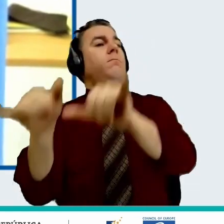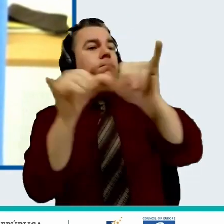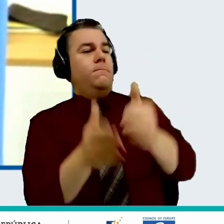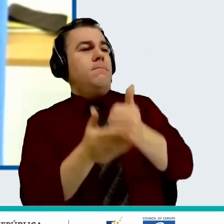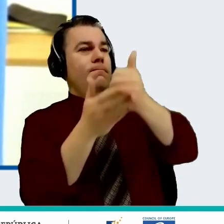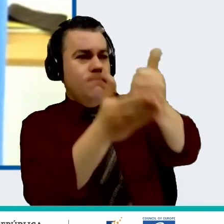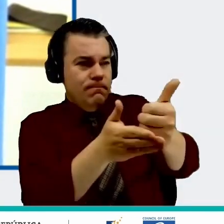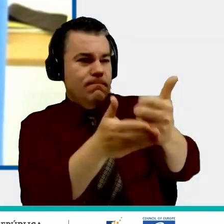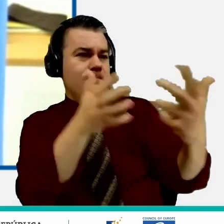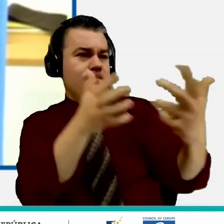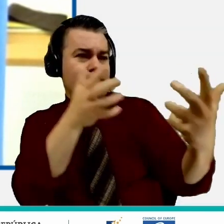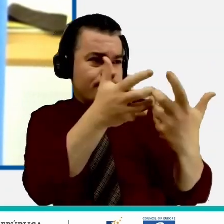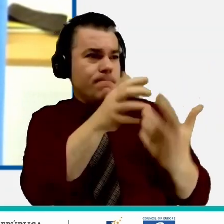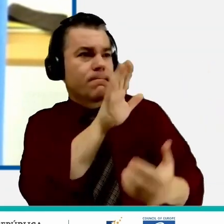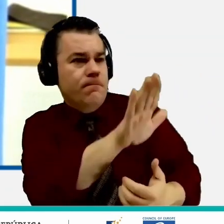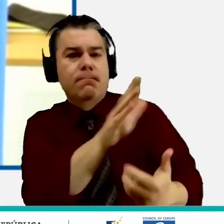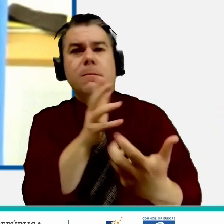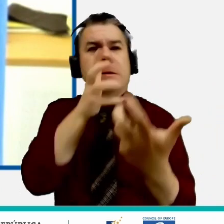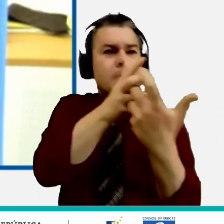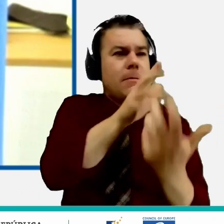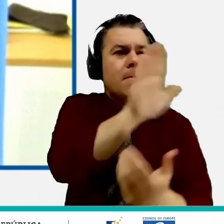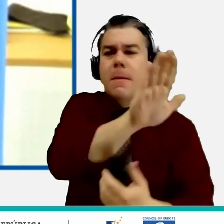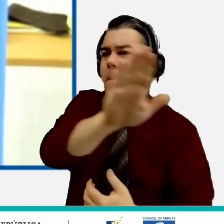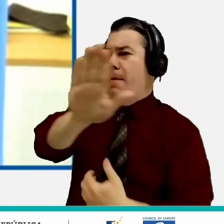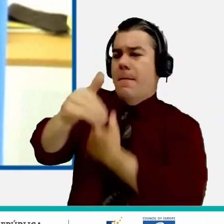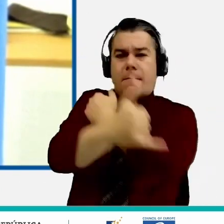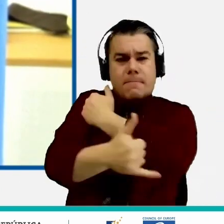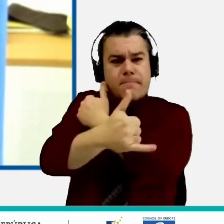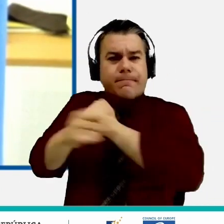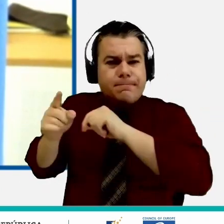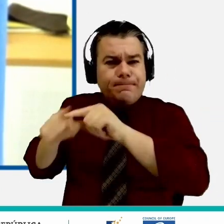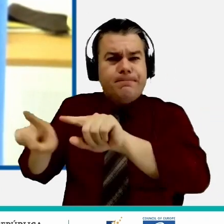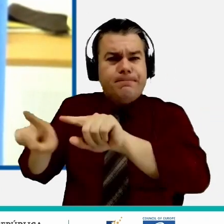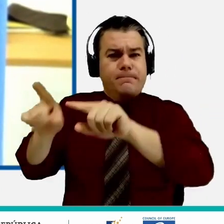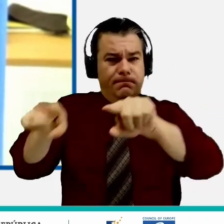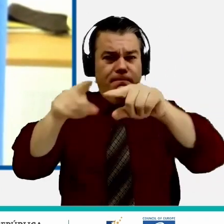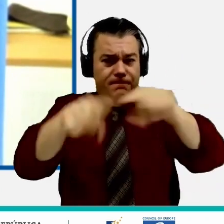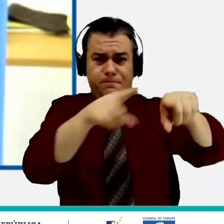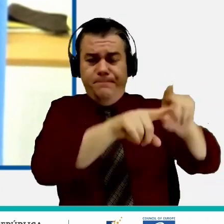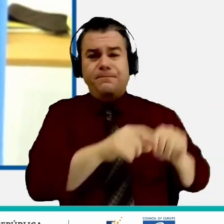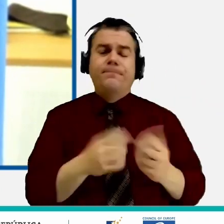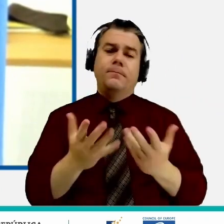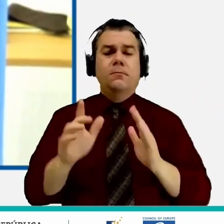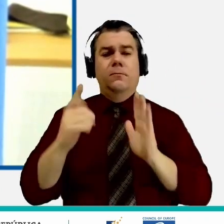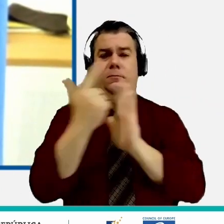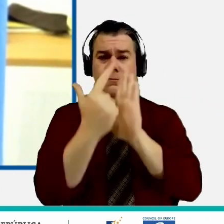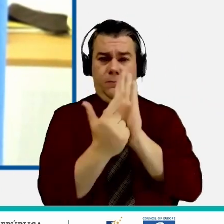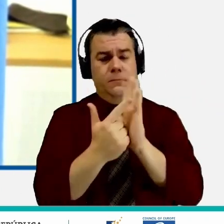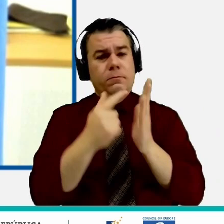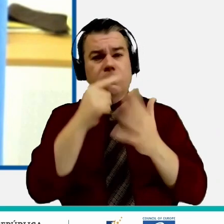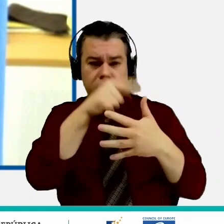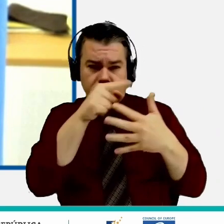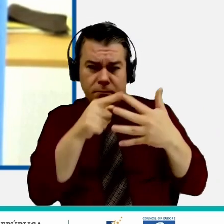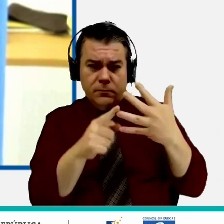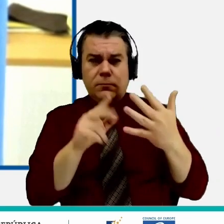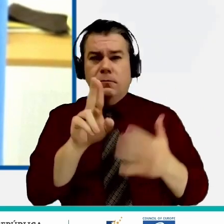will build my intervention around the examples of some of the legal instruments of UNECE,